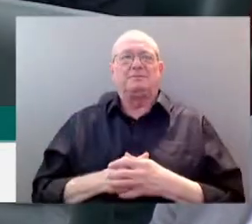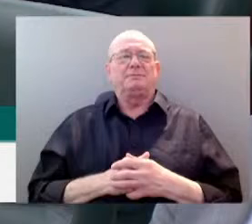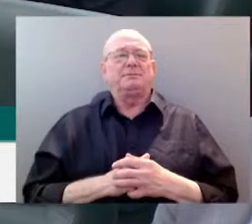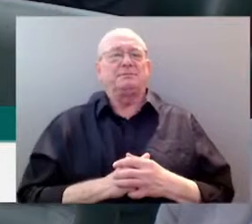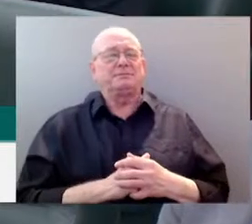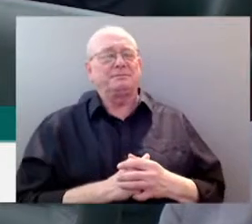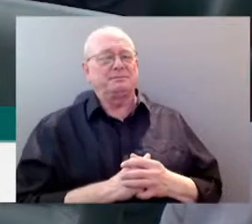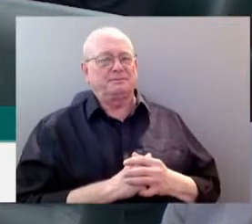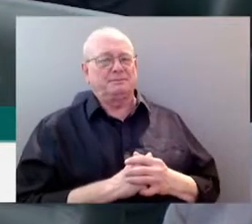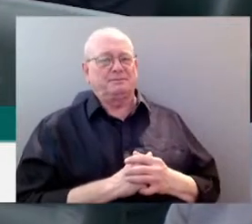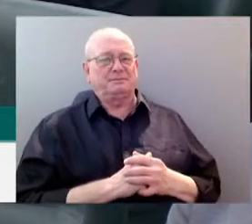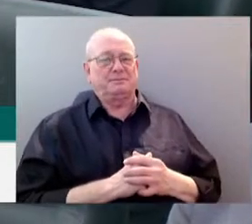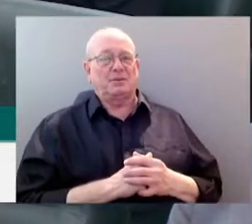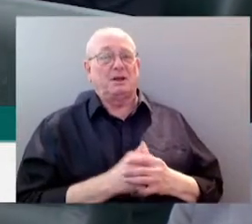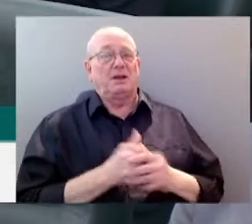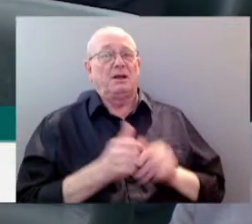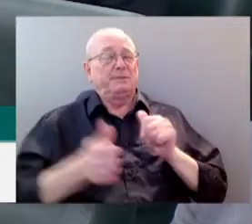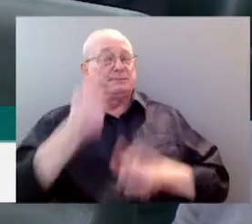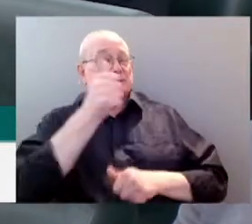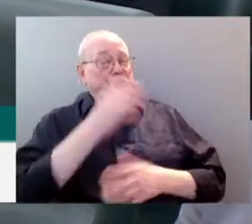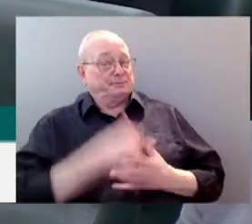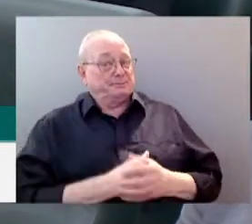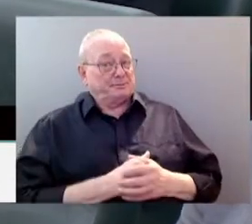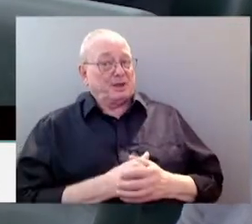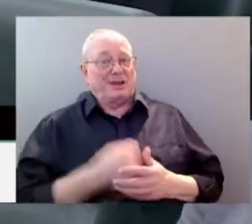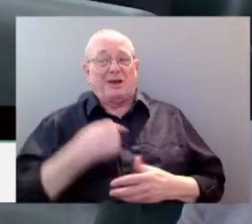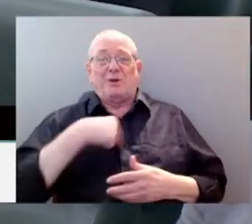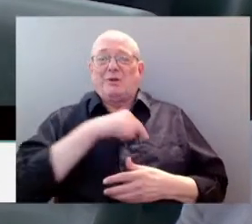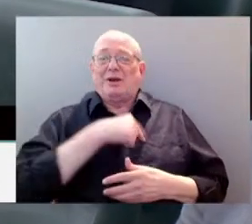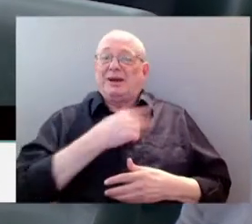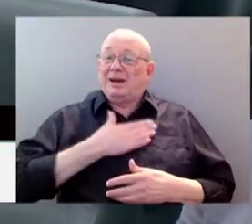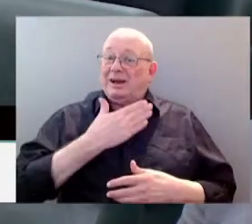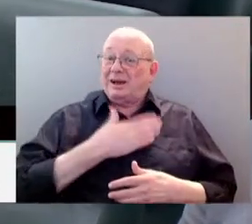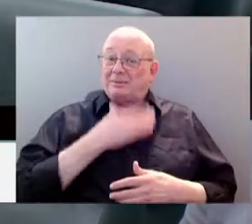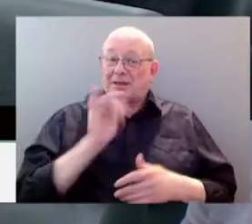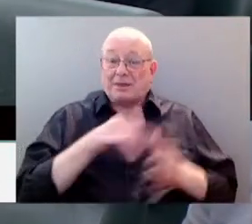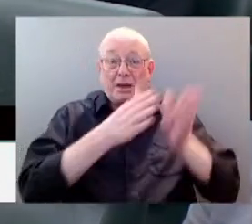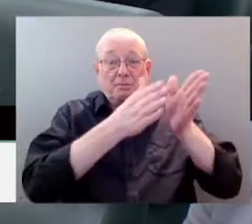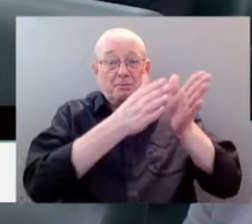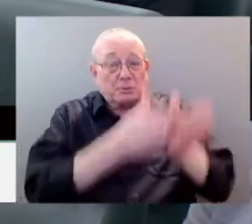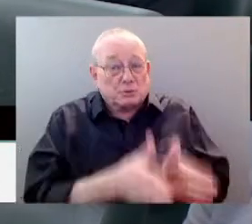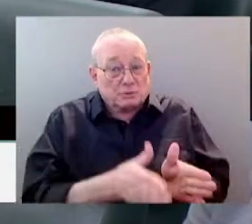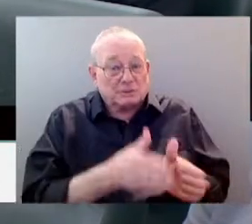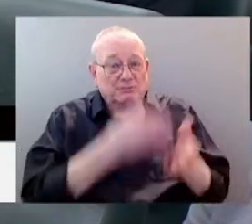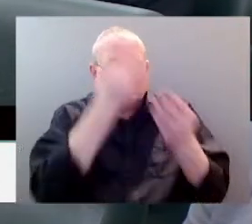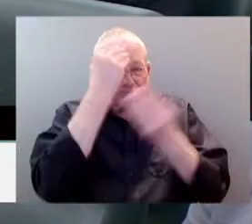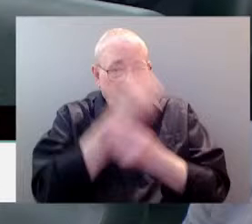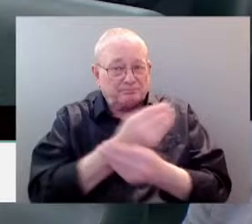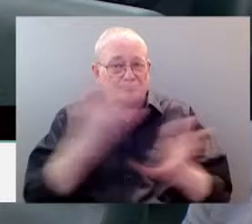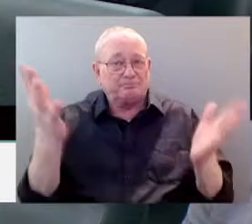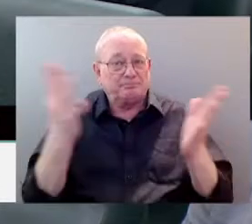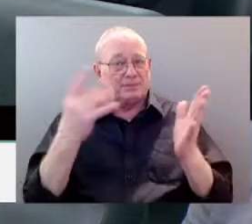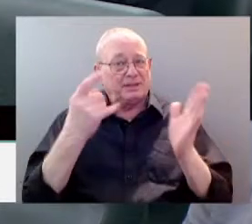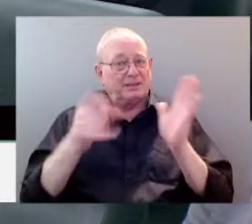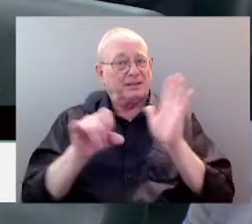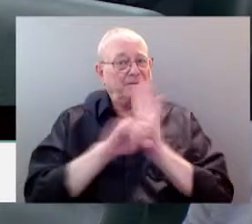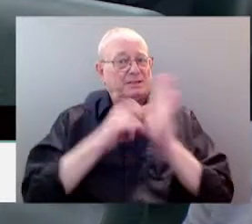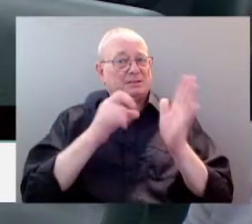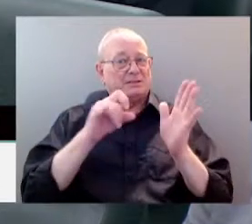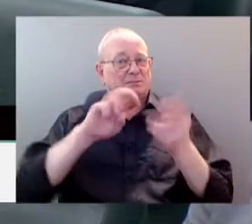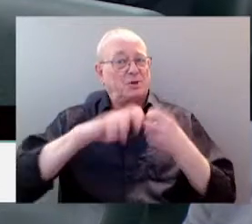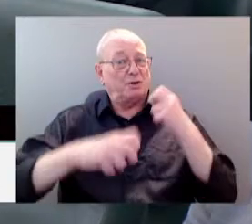we're pleased that the individual in question came forward with their family to identify the problems with this service provider so that we could step in and